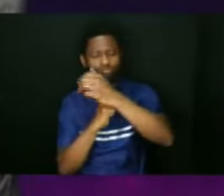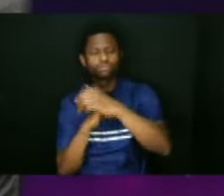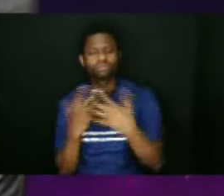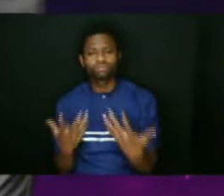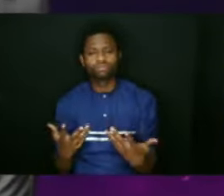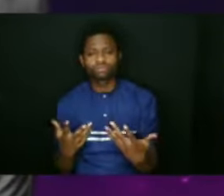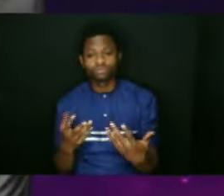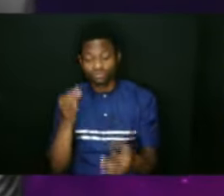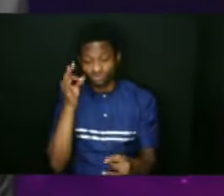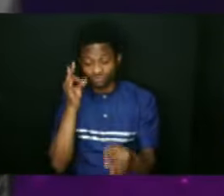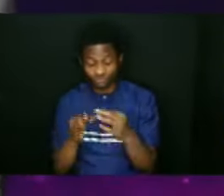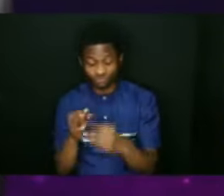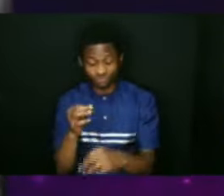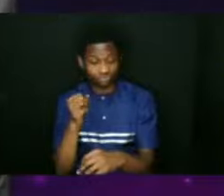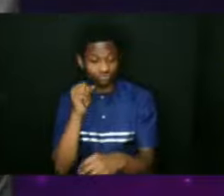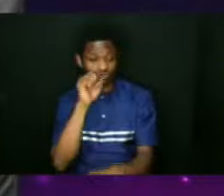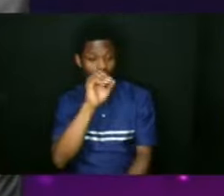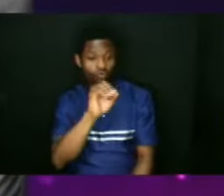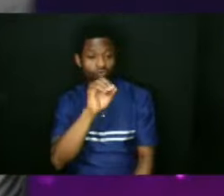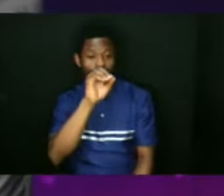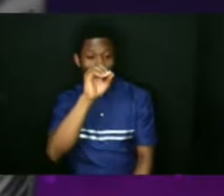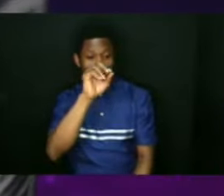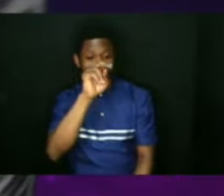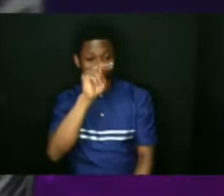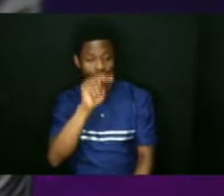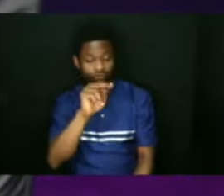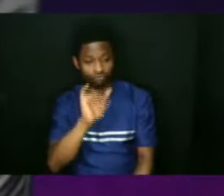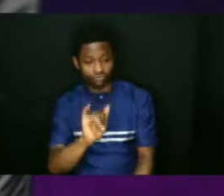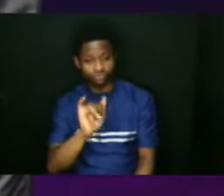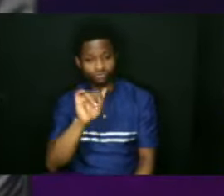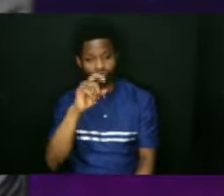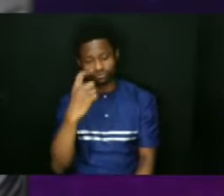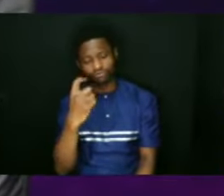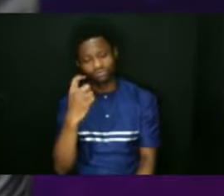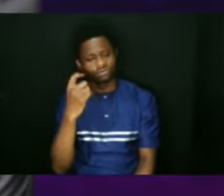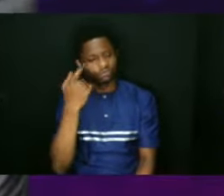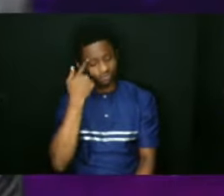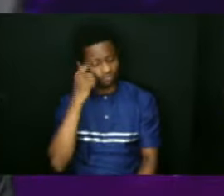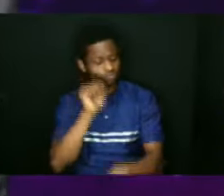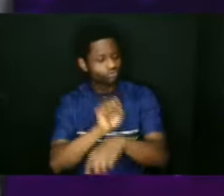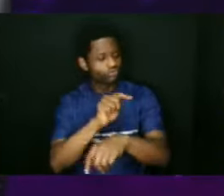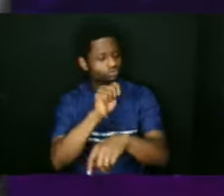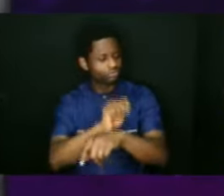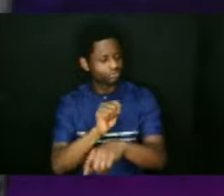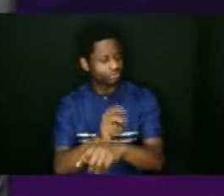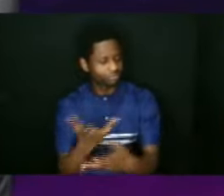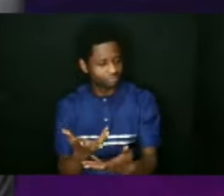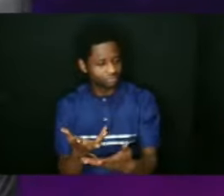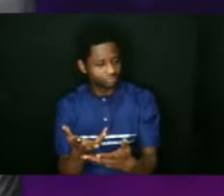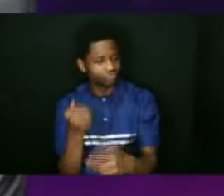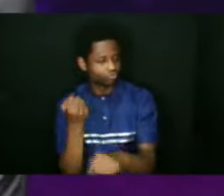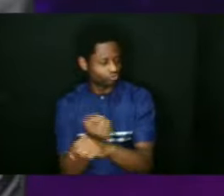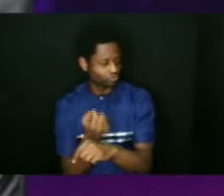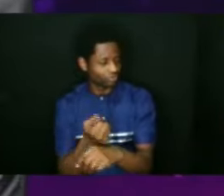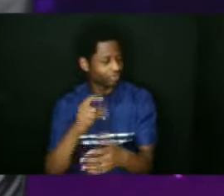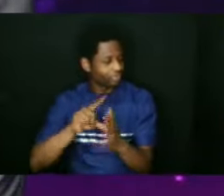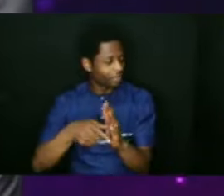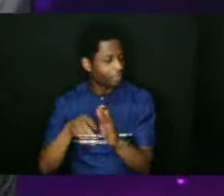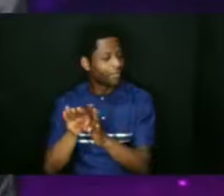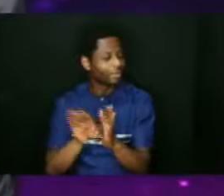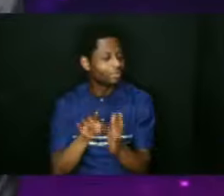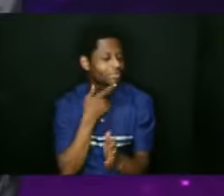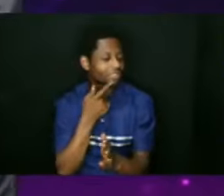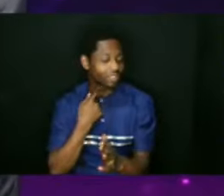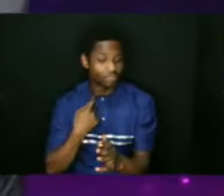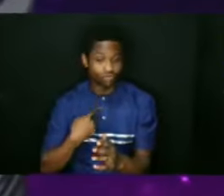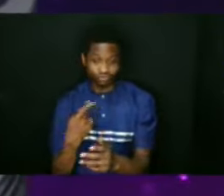If onyx is a temple stone, and our bodies are the temple of